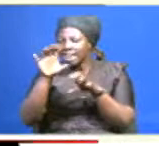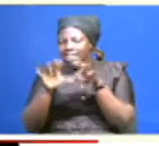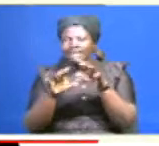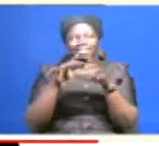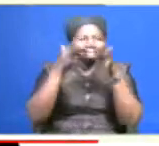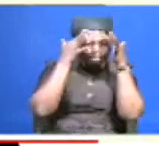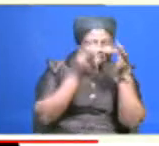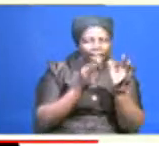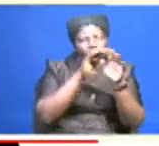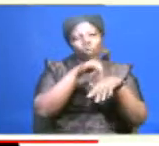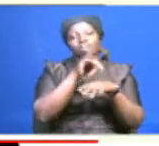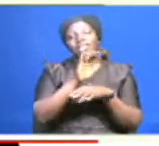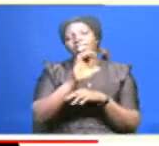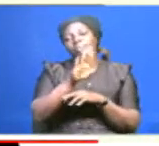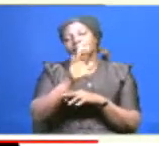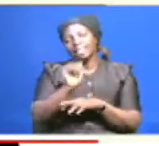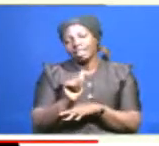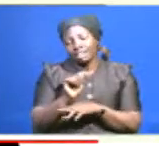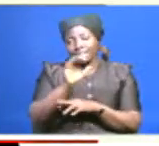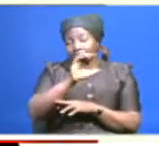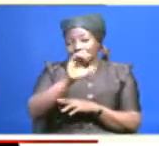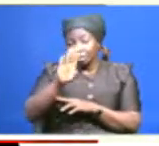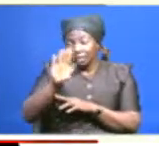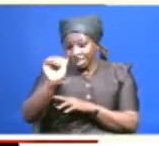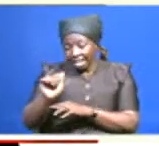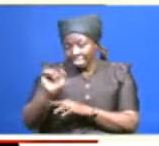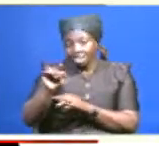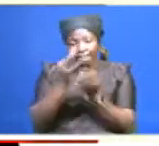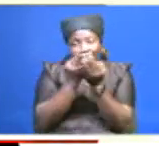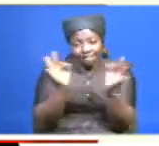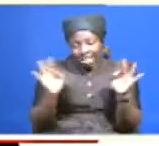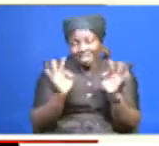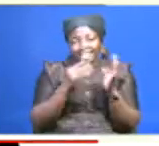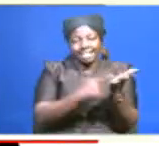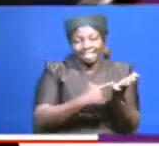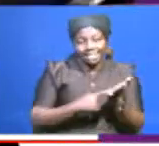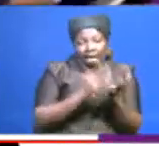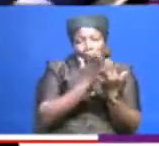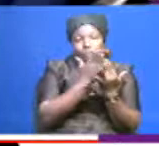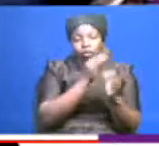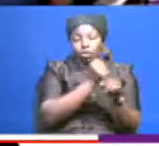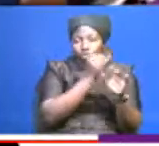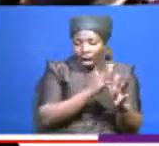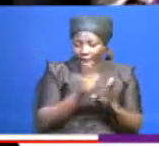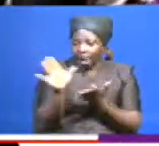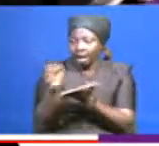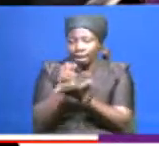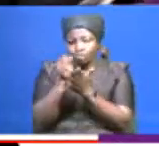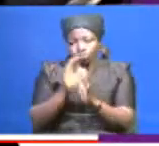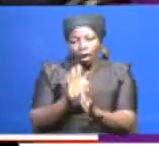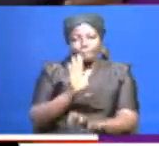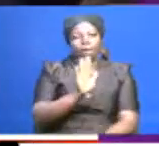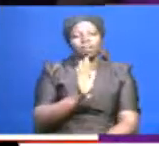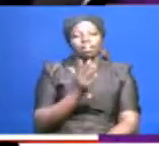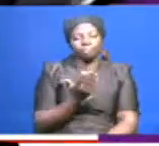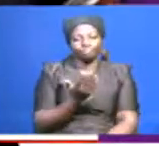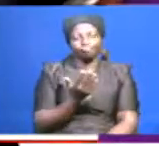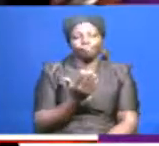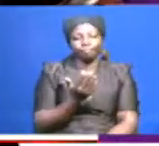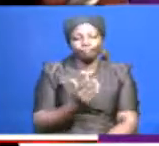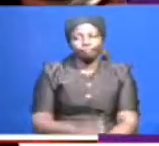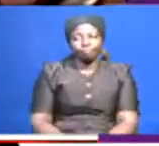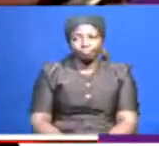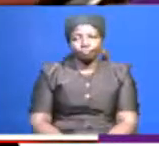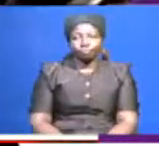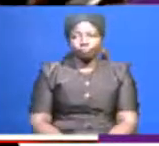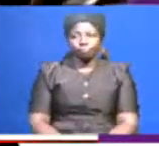CBAs. CBAs are freely negotiated between workers and employers.